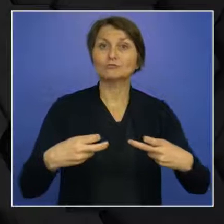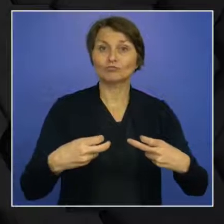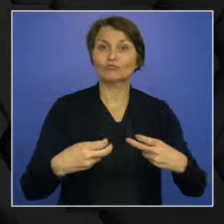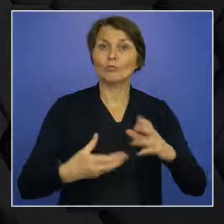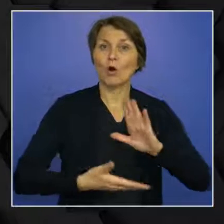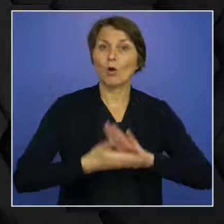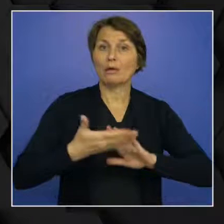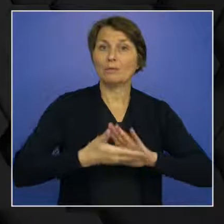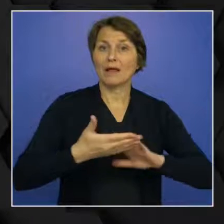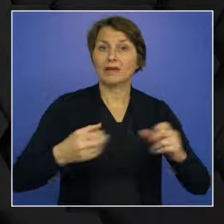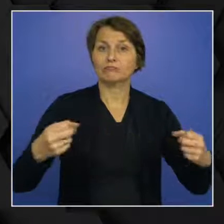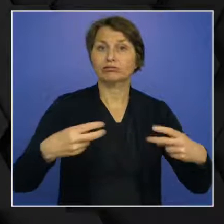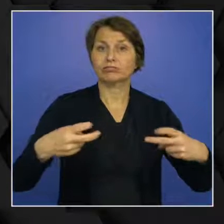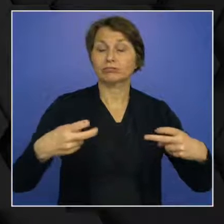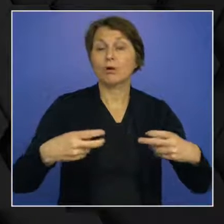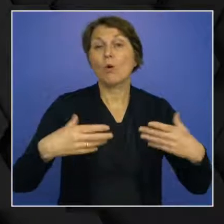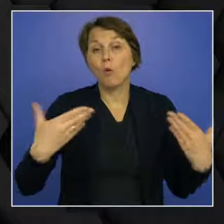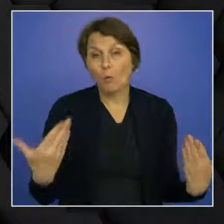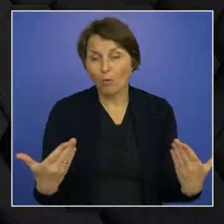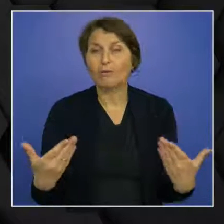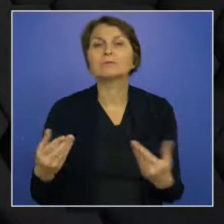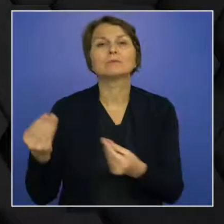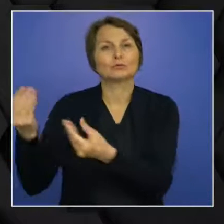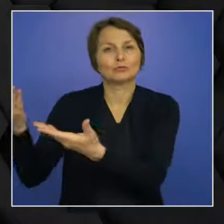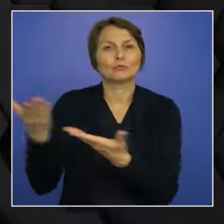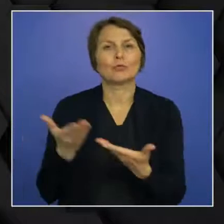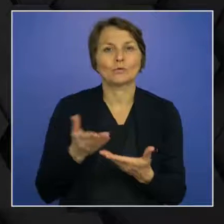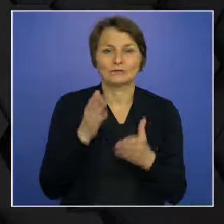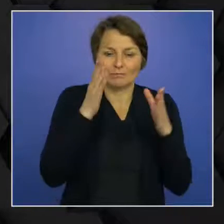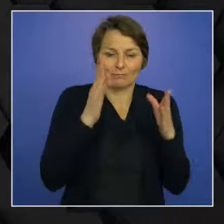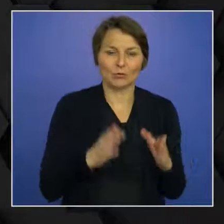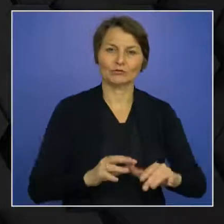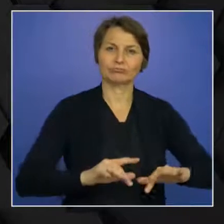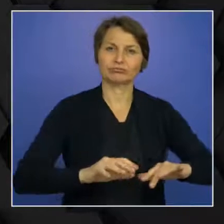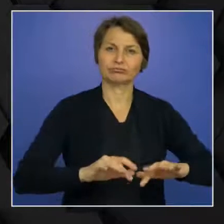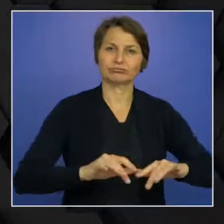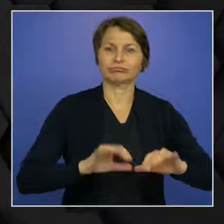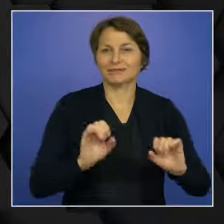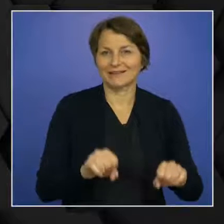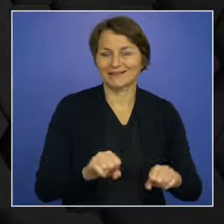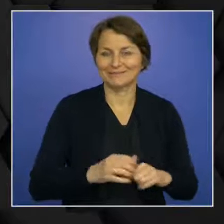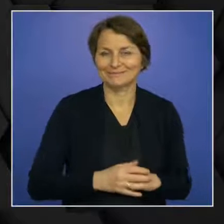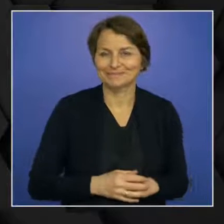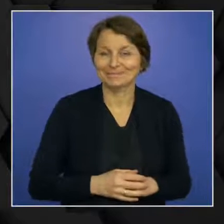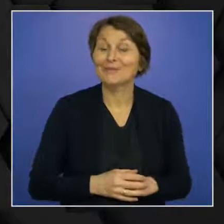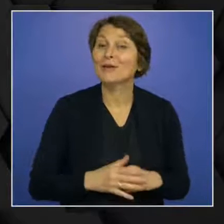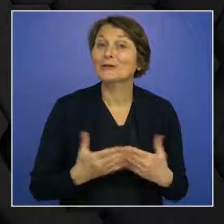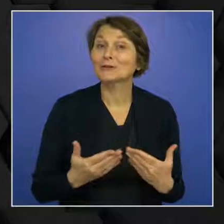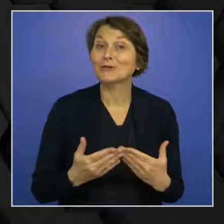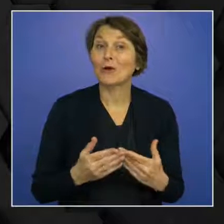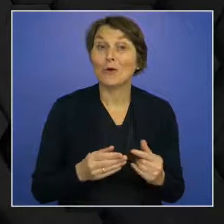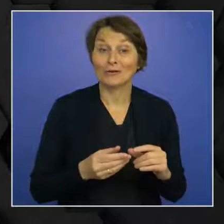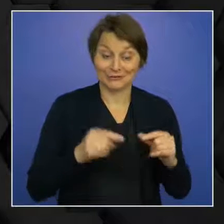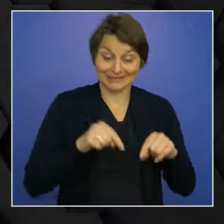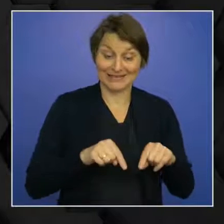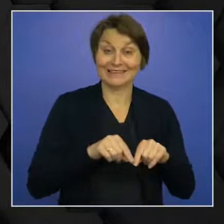we can have a service where you basically send your stream to. They add captions to the